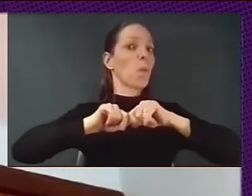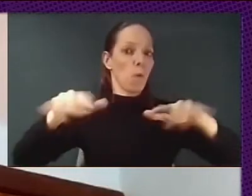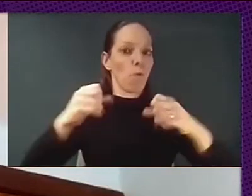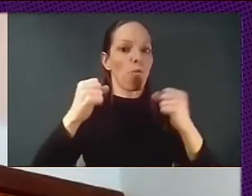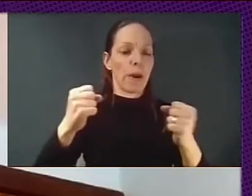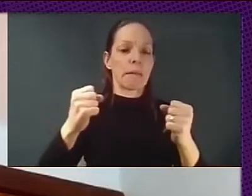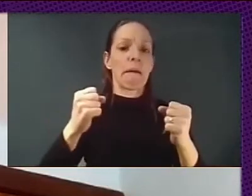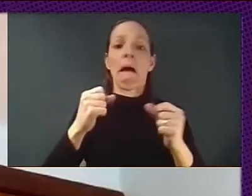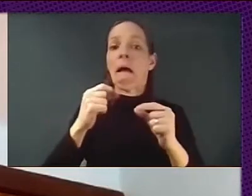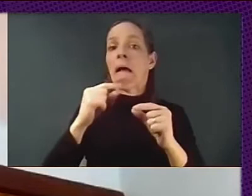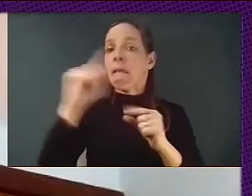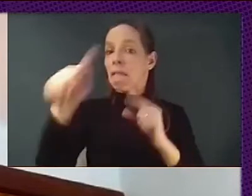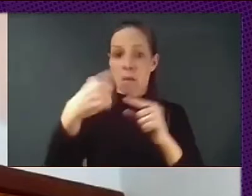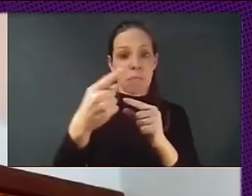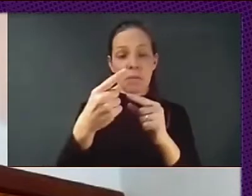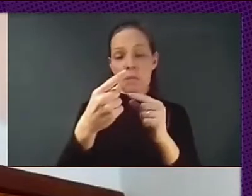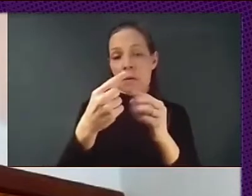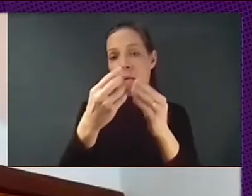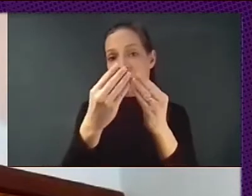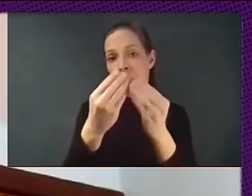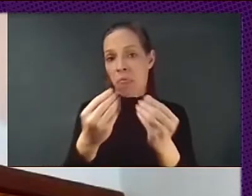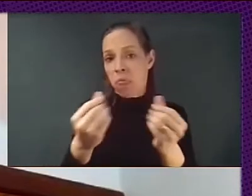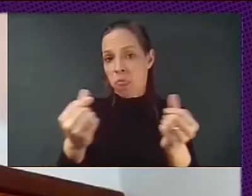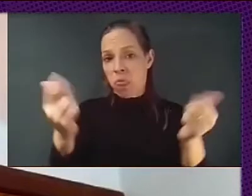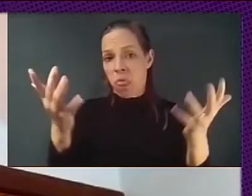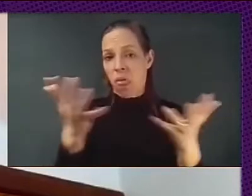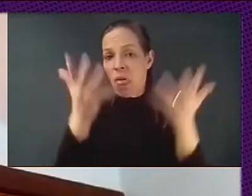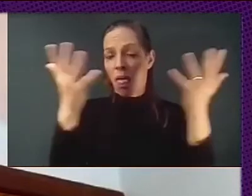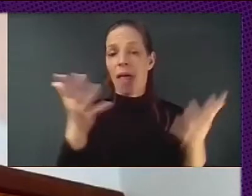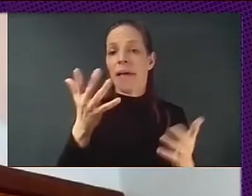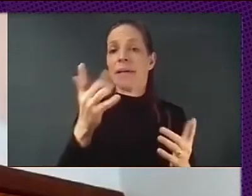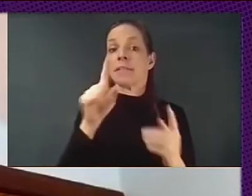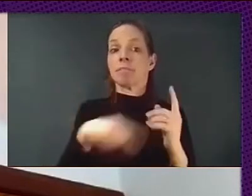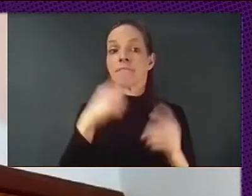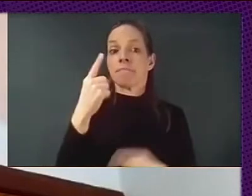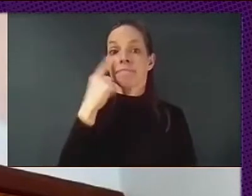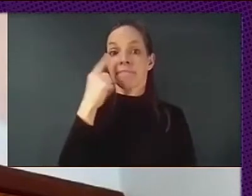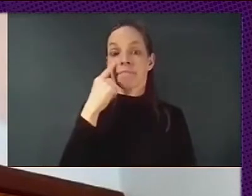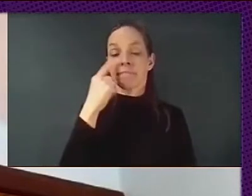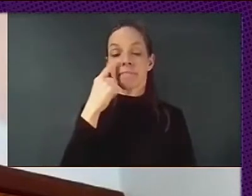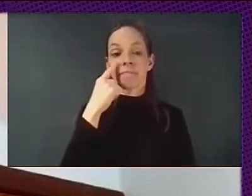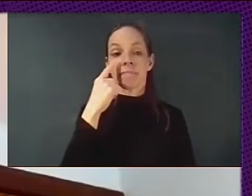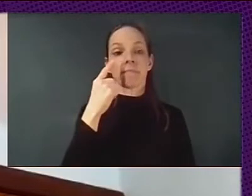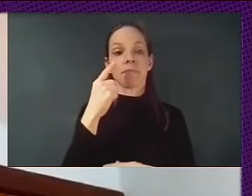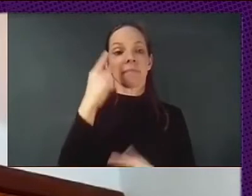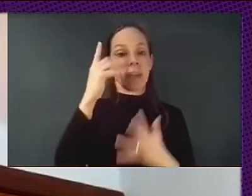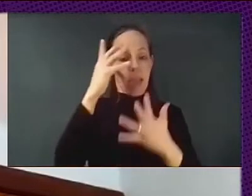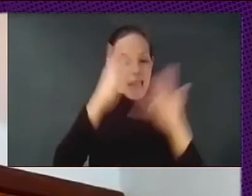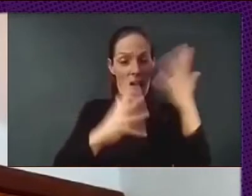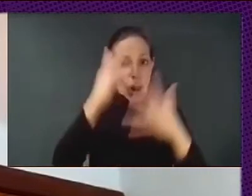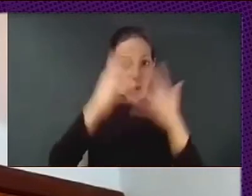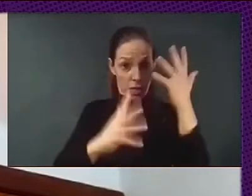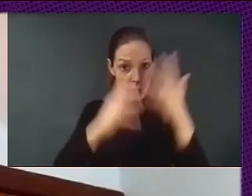bias, which is great unto itself, but can be a very conservative force if it starts and ends with the issue